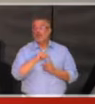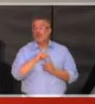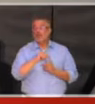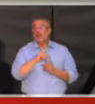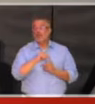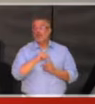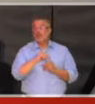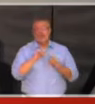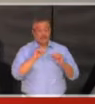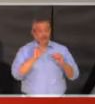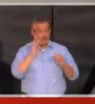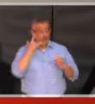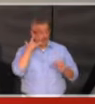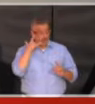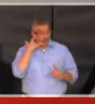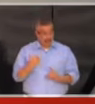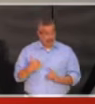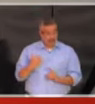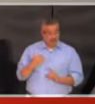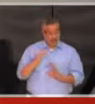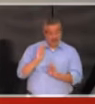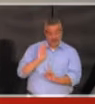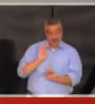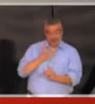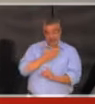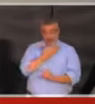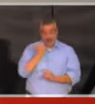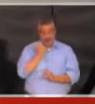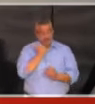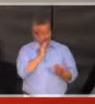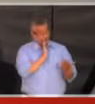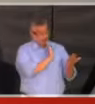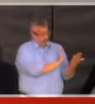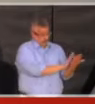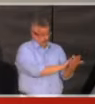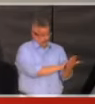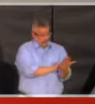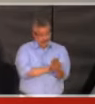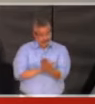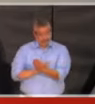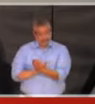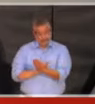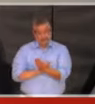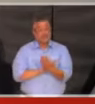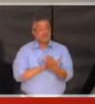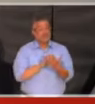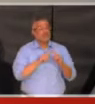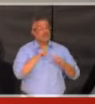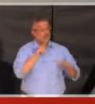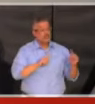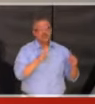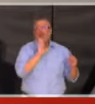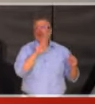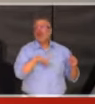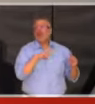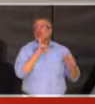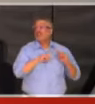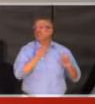that California, at our best, celebrates, doesn't tolerate diversity, and